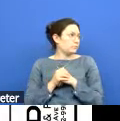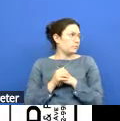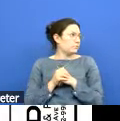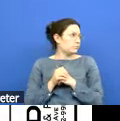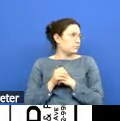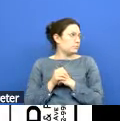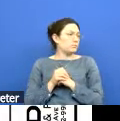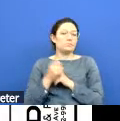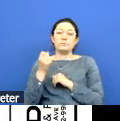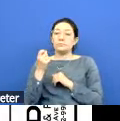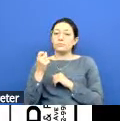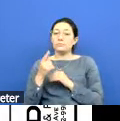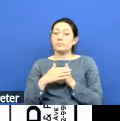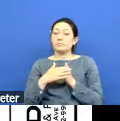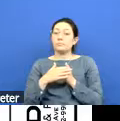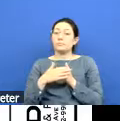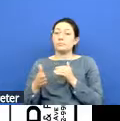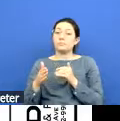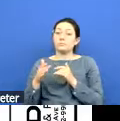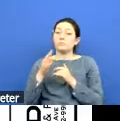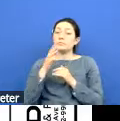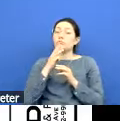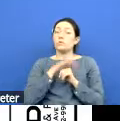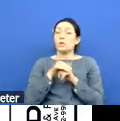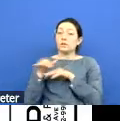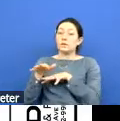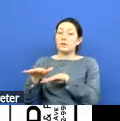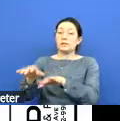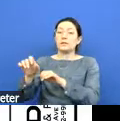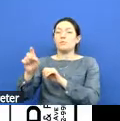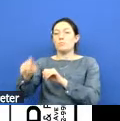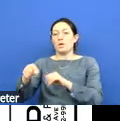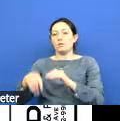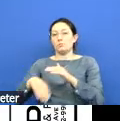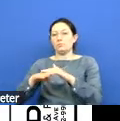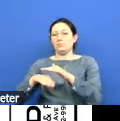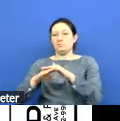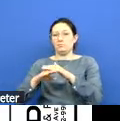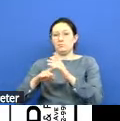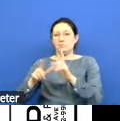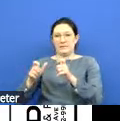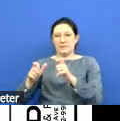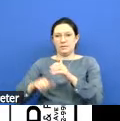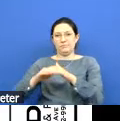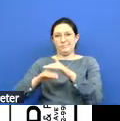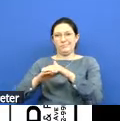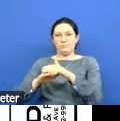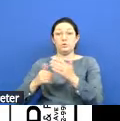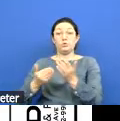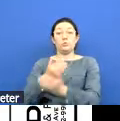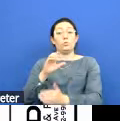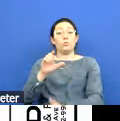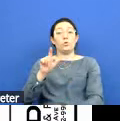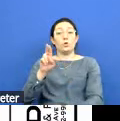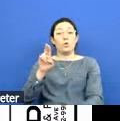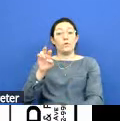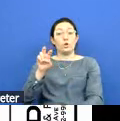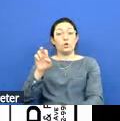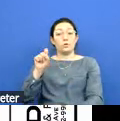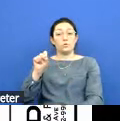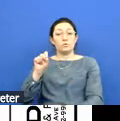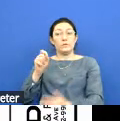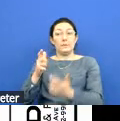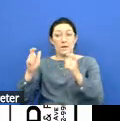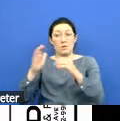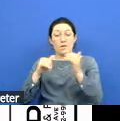The thing is going downstream, again, it can only go downstream at a particular rate. The new culvert is actually bigger than the